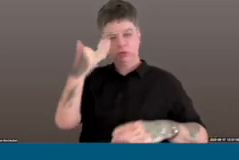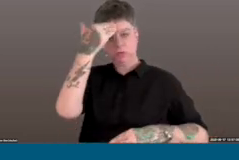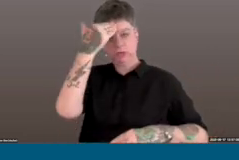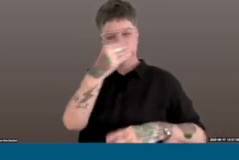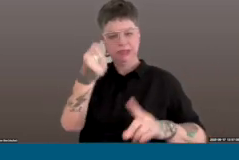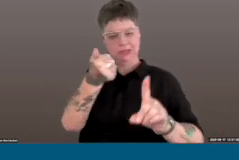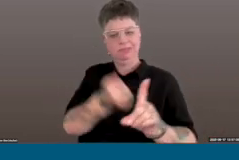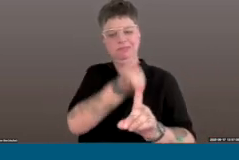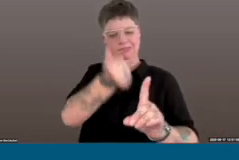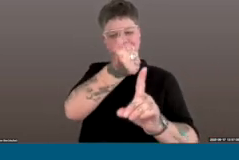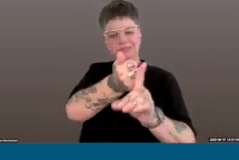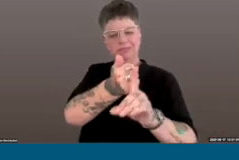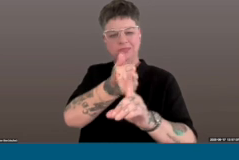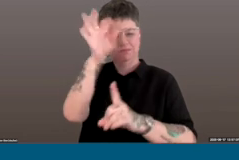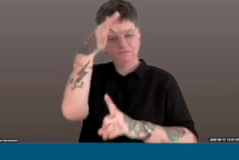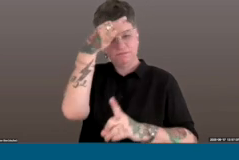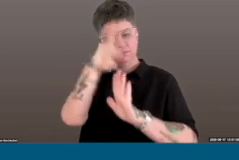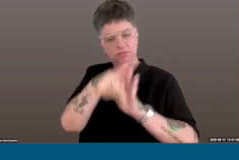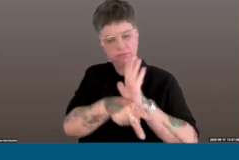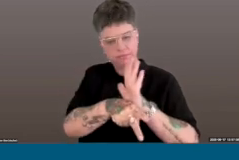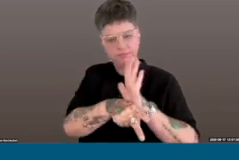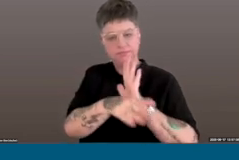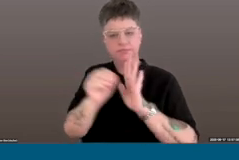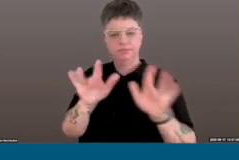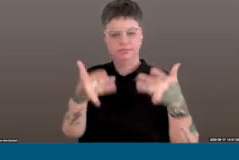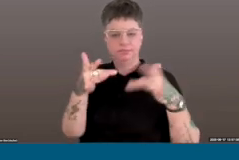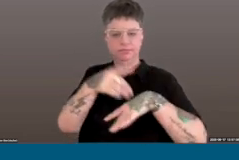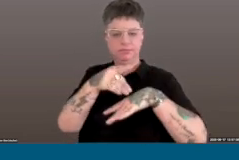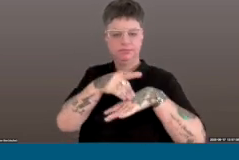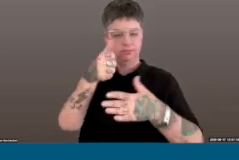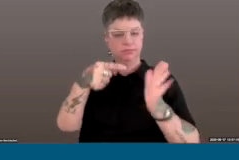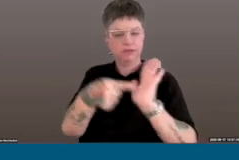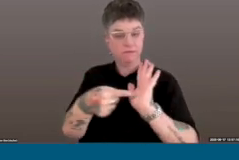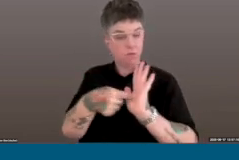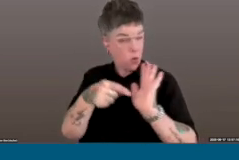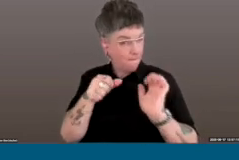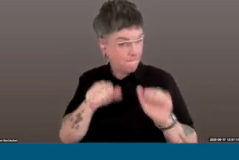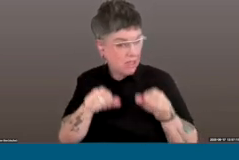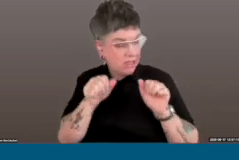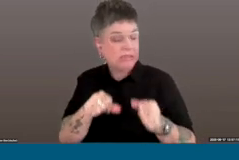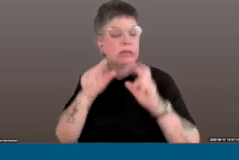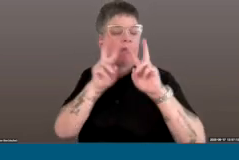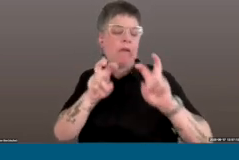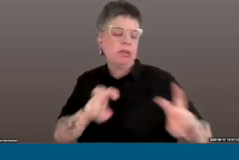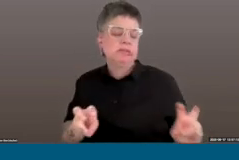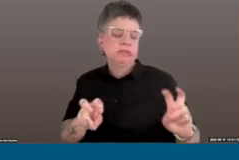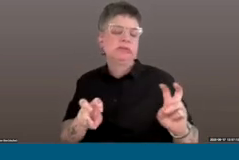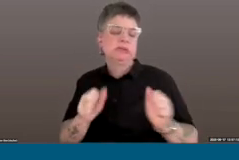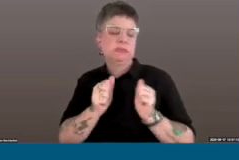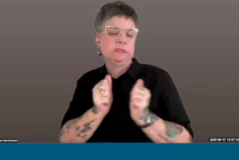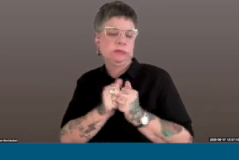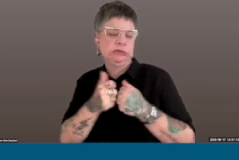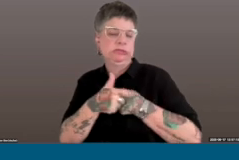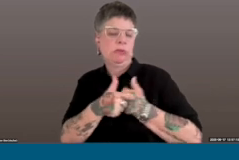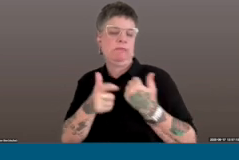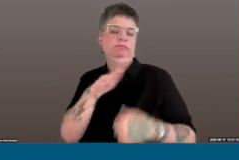federal policies. It includes a light-duty vehicle affordability analysis, given the current incentive landscape. And it includes an